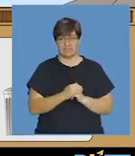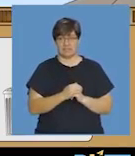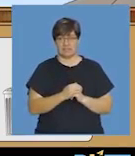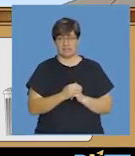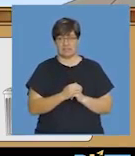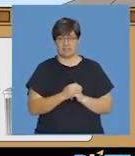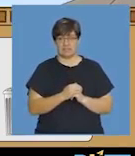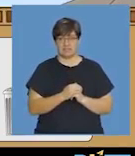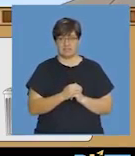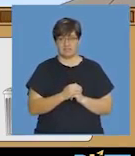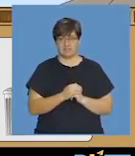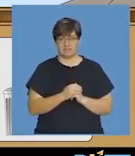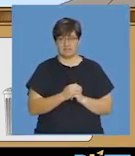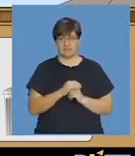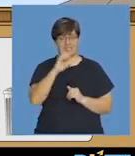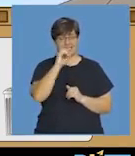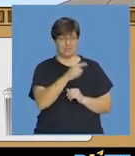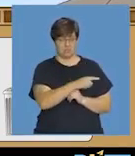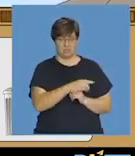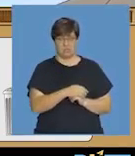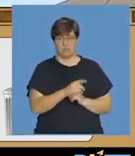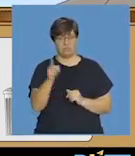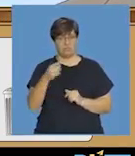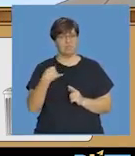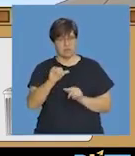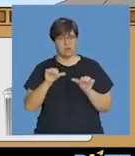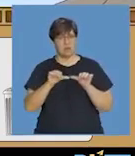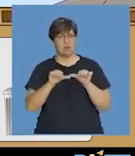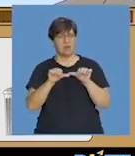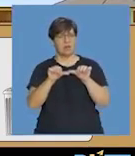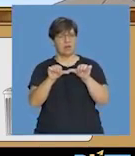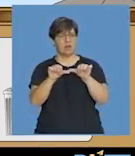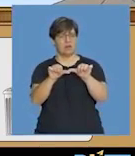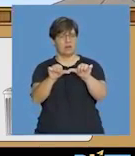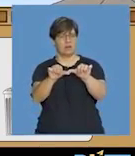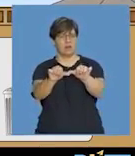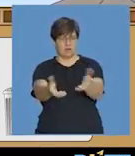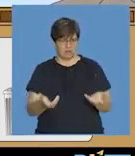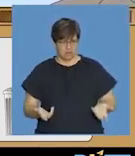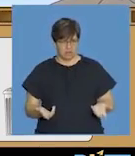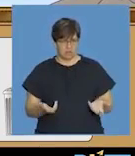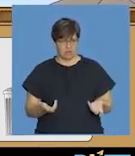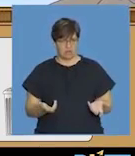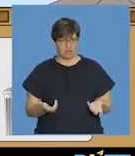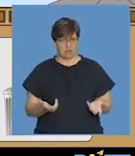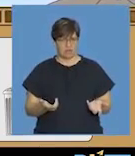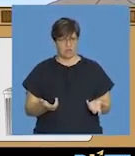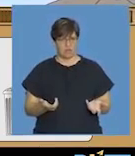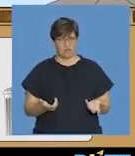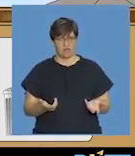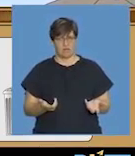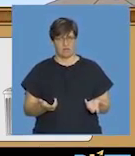now his force is zero, it still keeps going, and it keeps going, and it keeps going, and it keeps